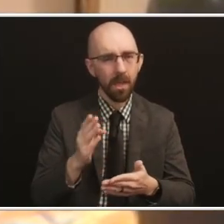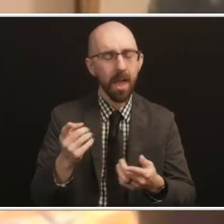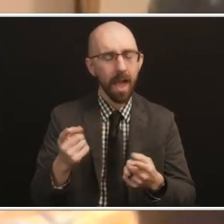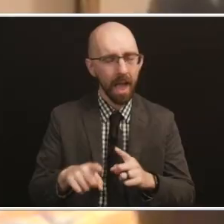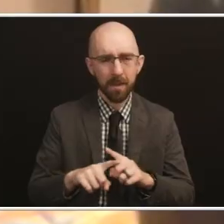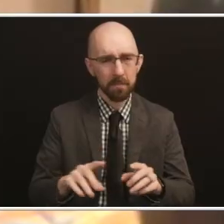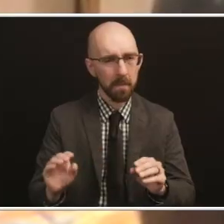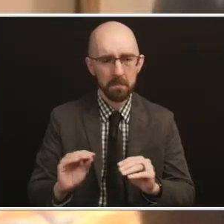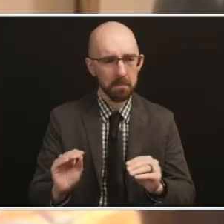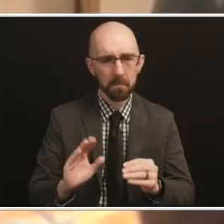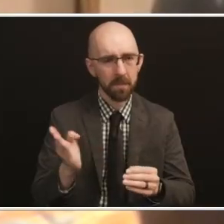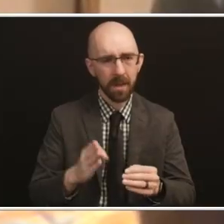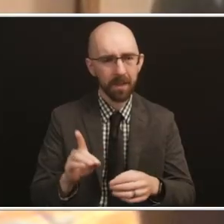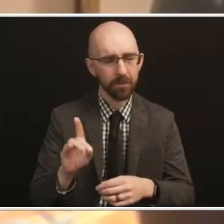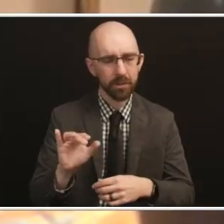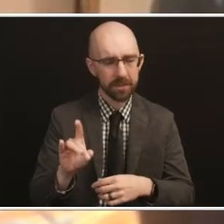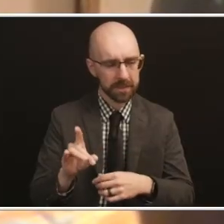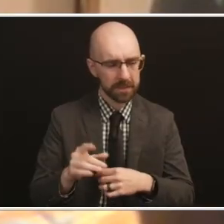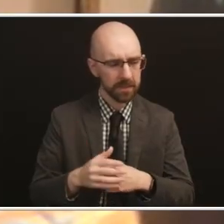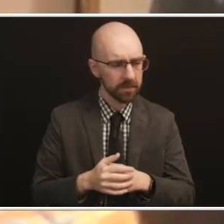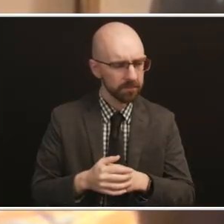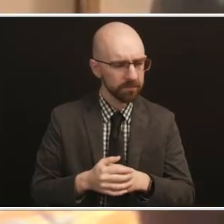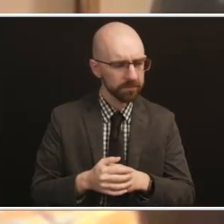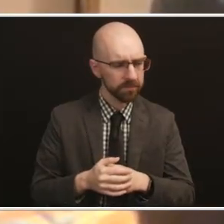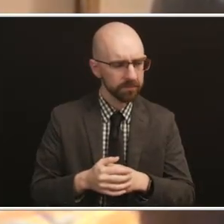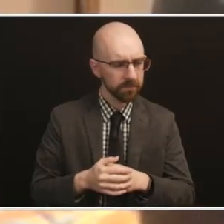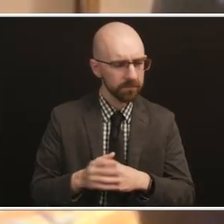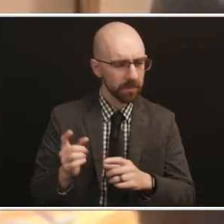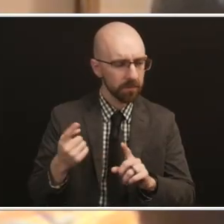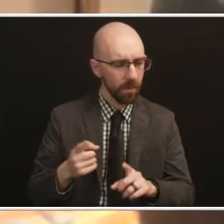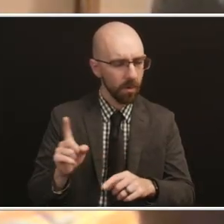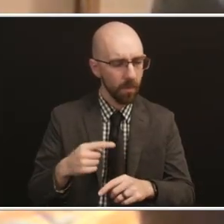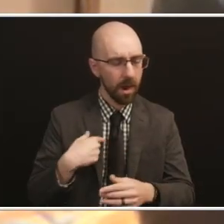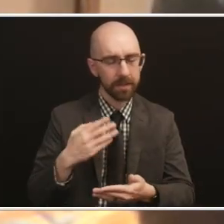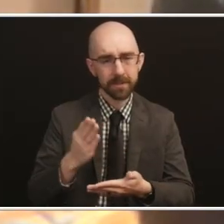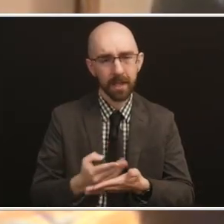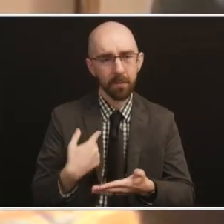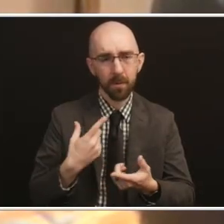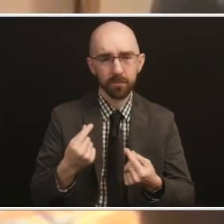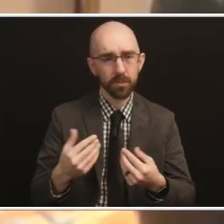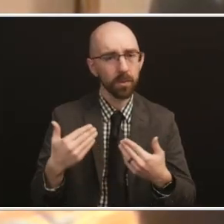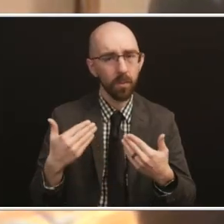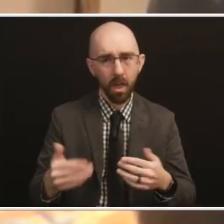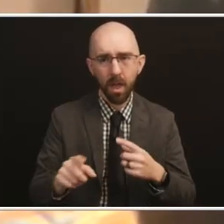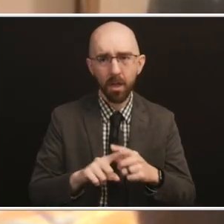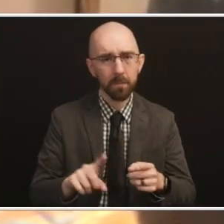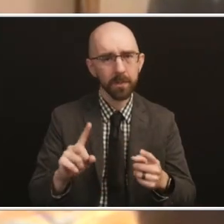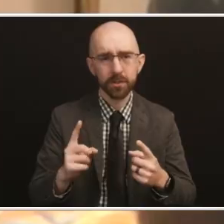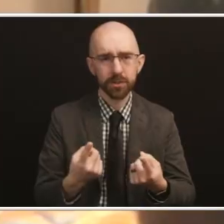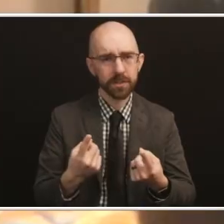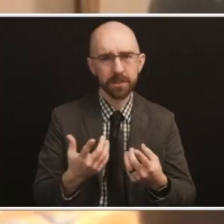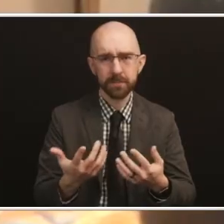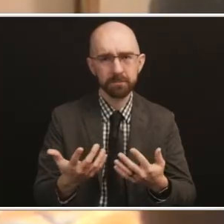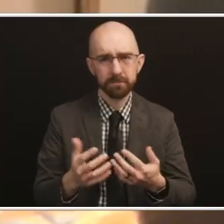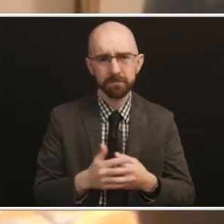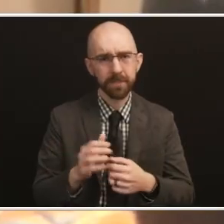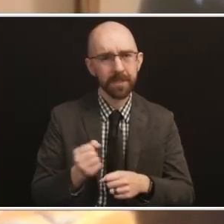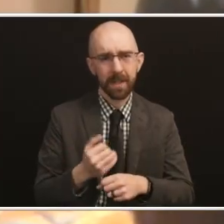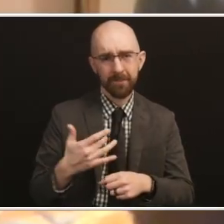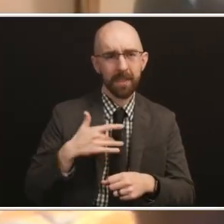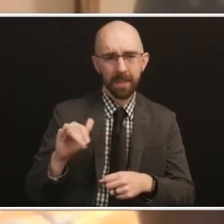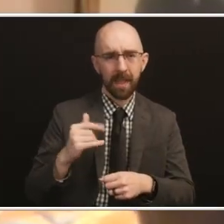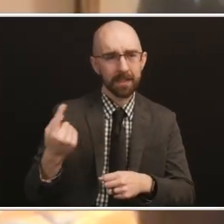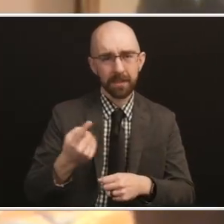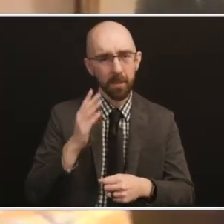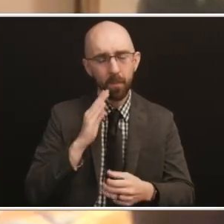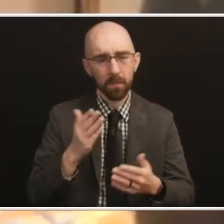did. Sure. I'm not to the point where I stopped what I was doing and went on, but you'd get a feeling like something was going to be